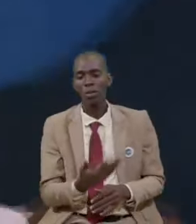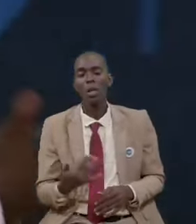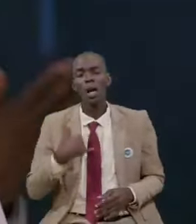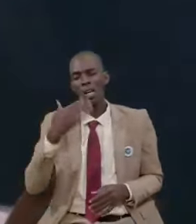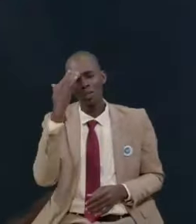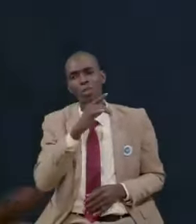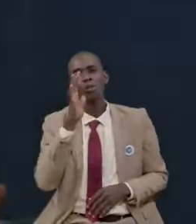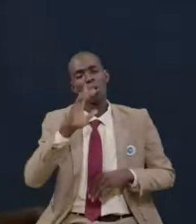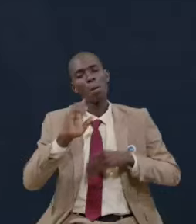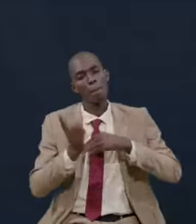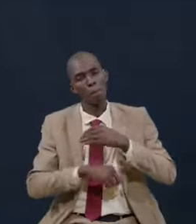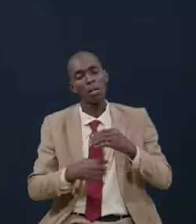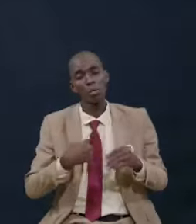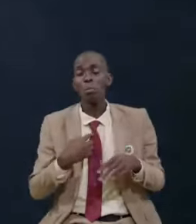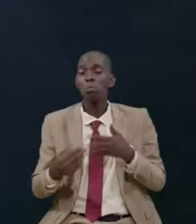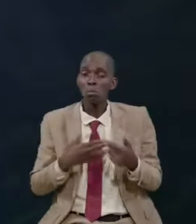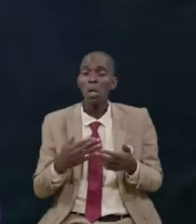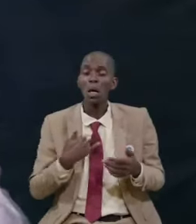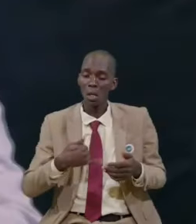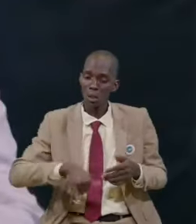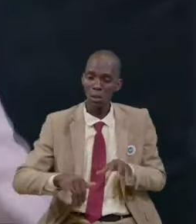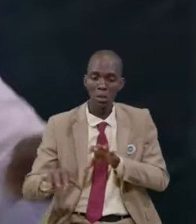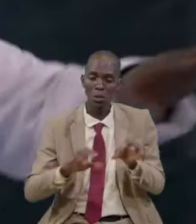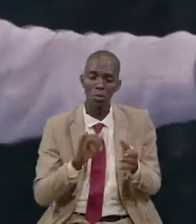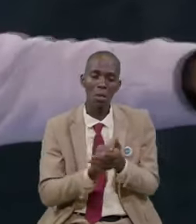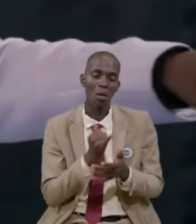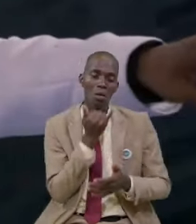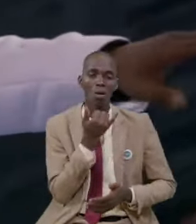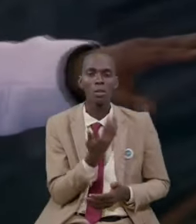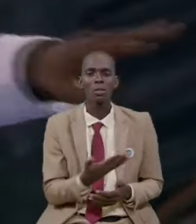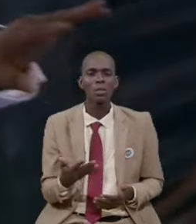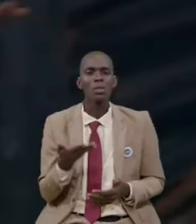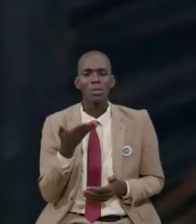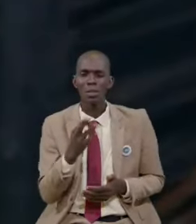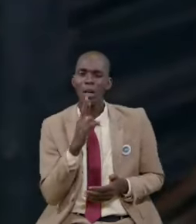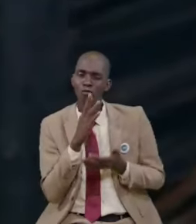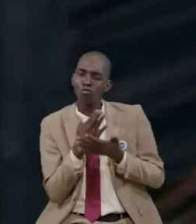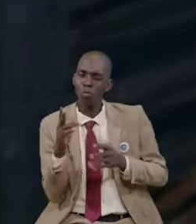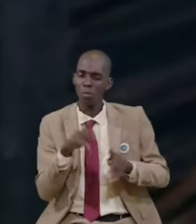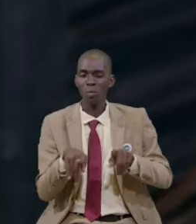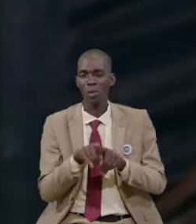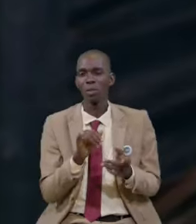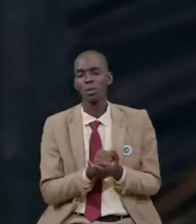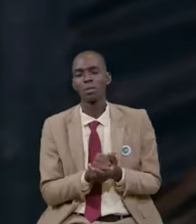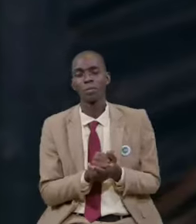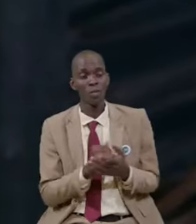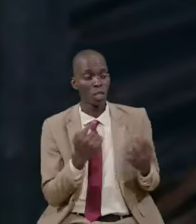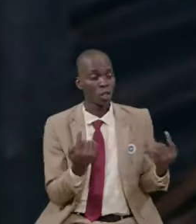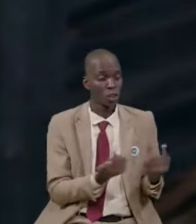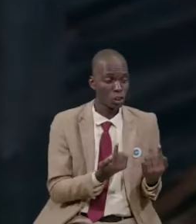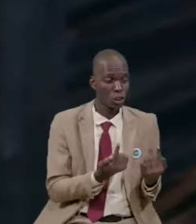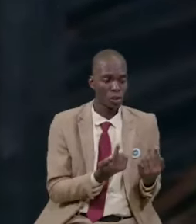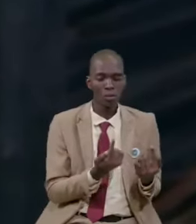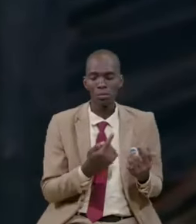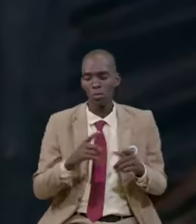I did it. And there are people like that. The sin, they come back. And even when they know